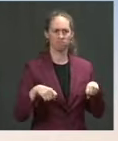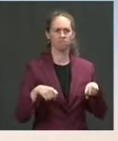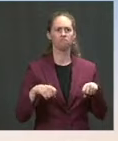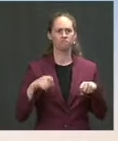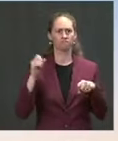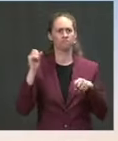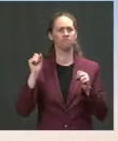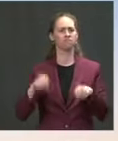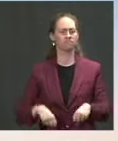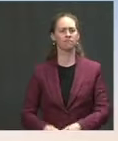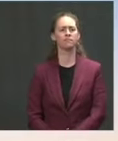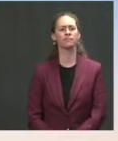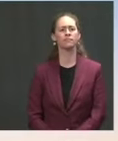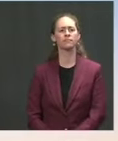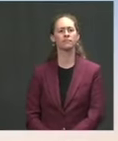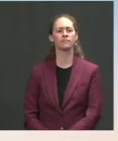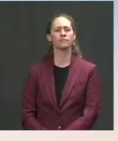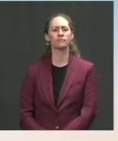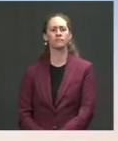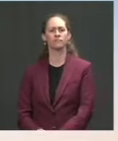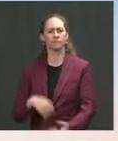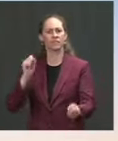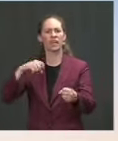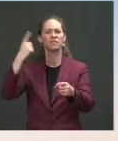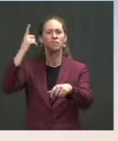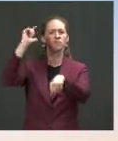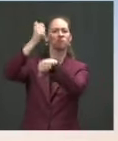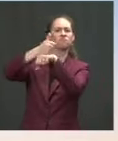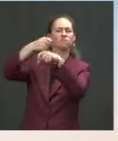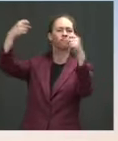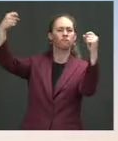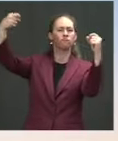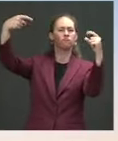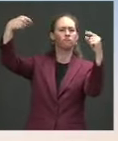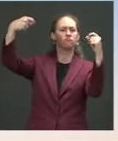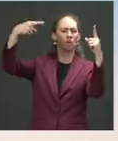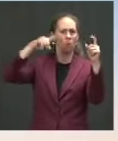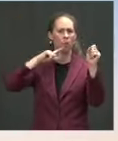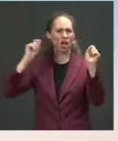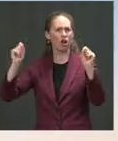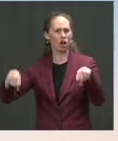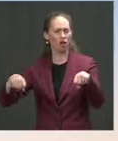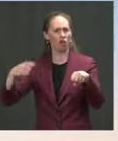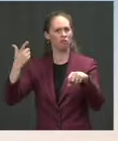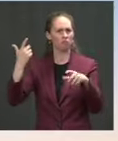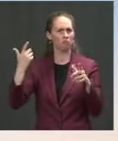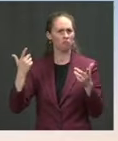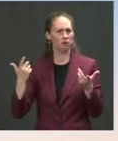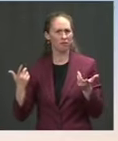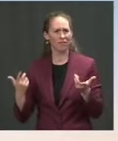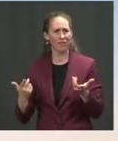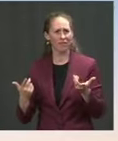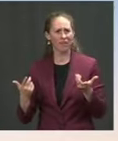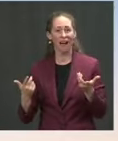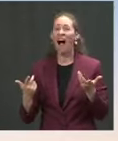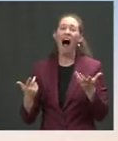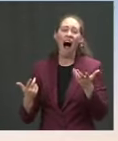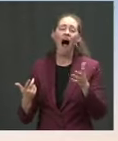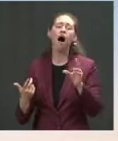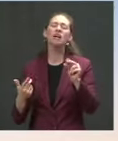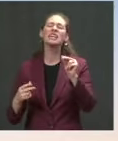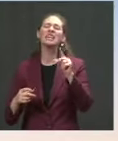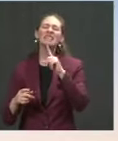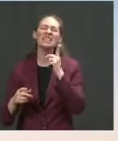you provide an update on restoring internet service to Cuba? I wish it was that easy. We are exploring a range